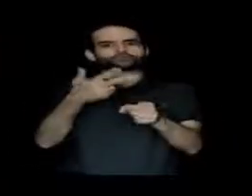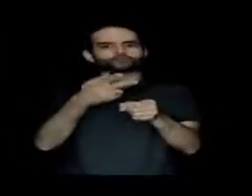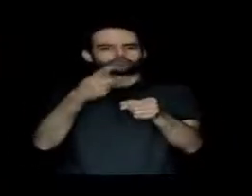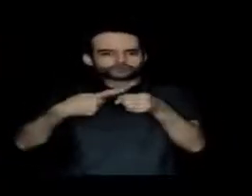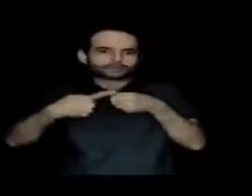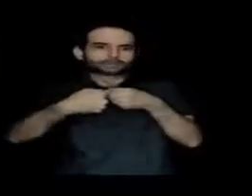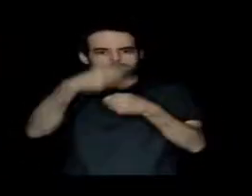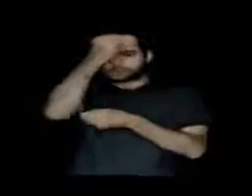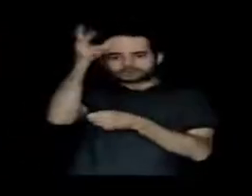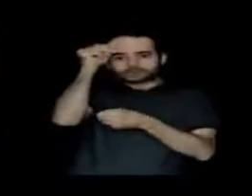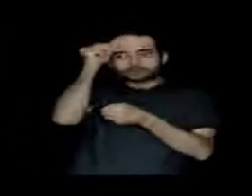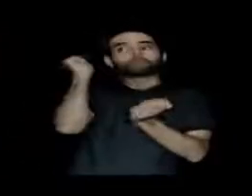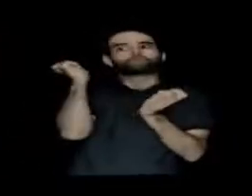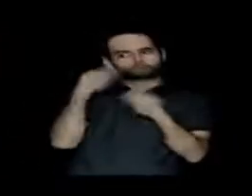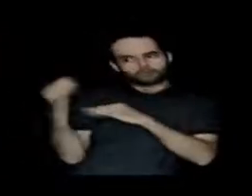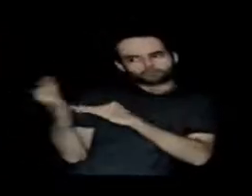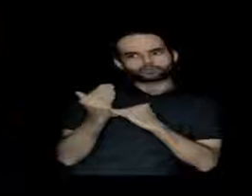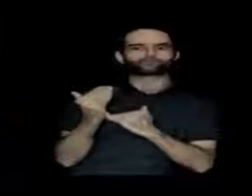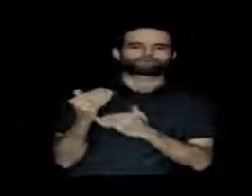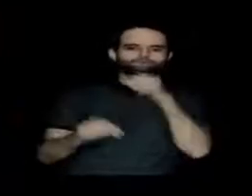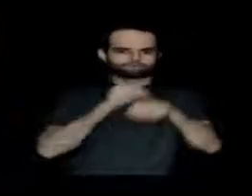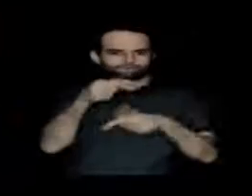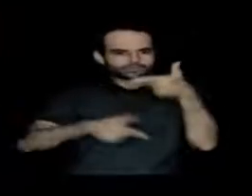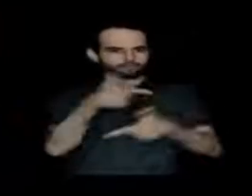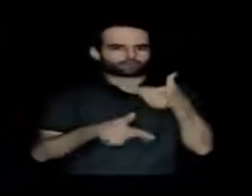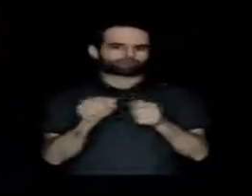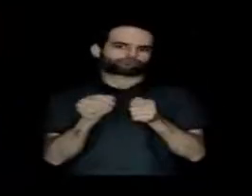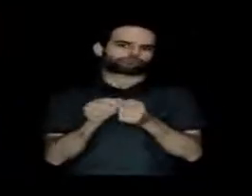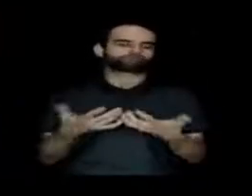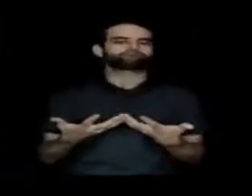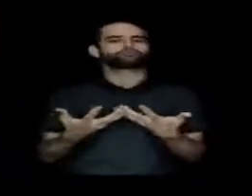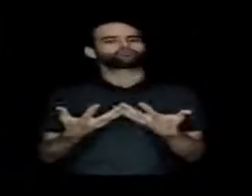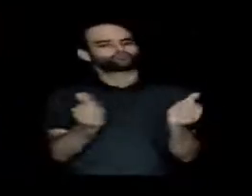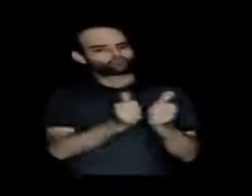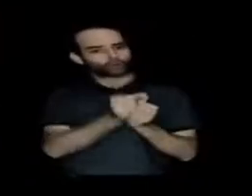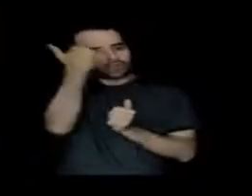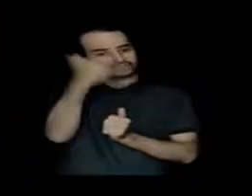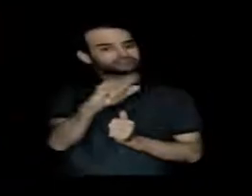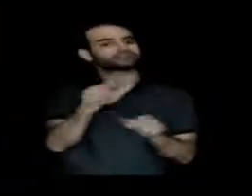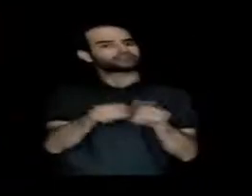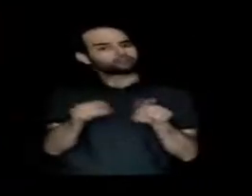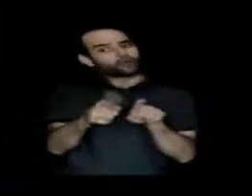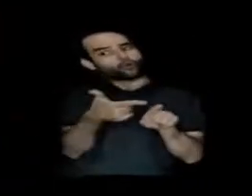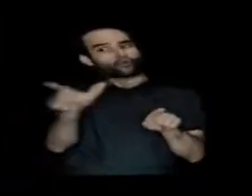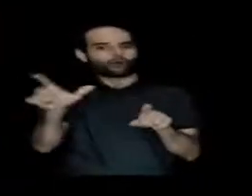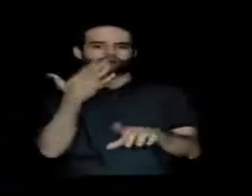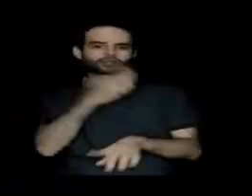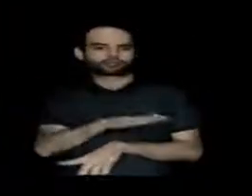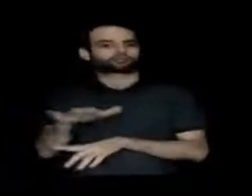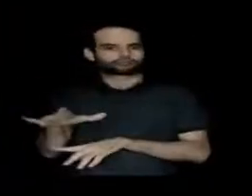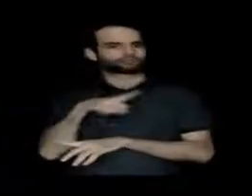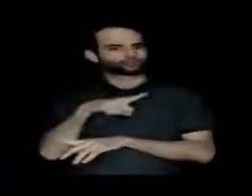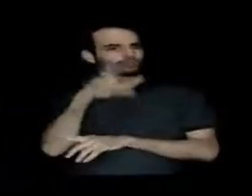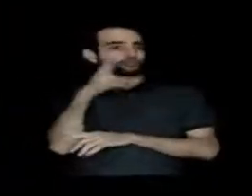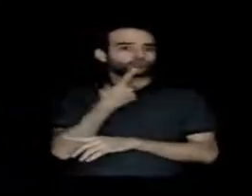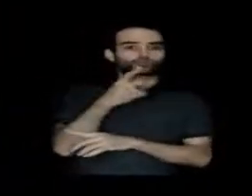we already knowing how to do this work with Janinne. That I did together also with the teacher